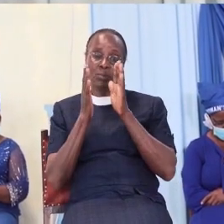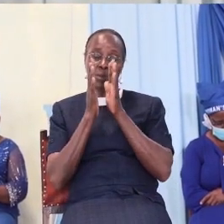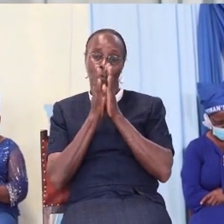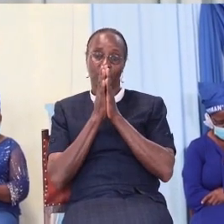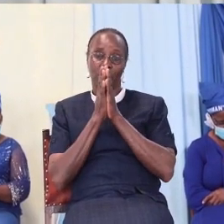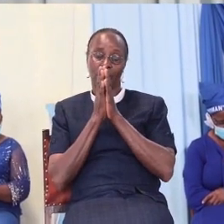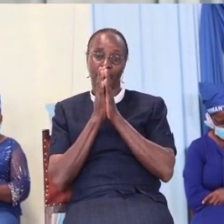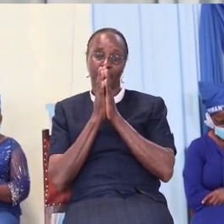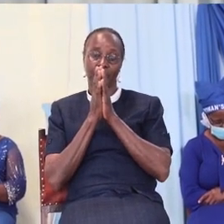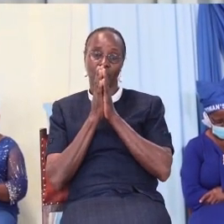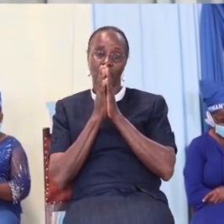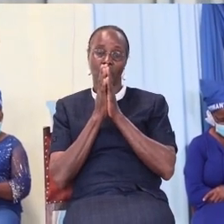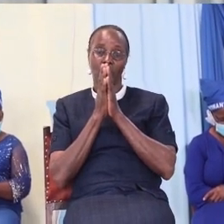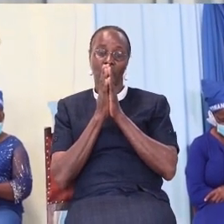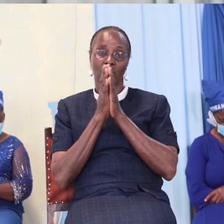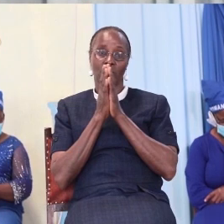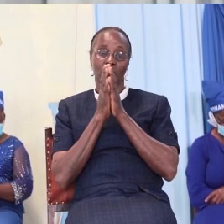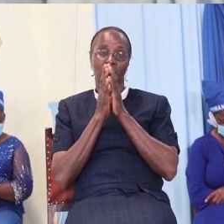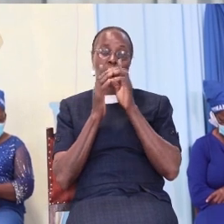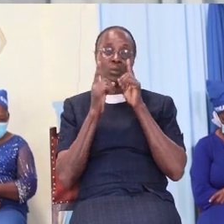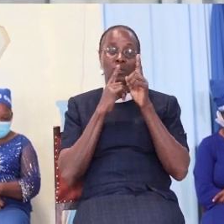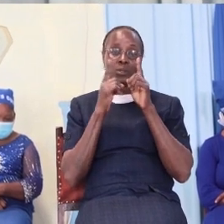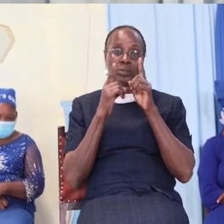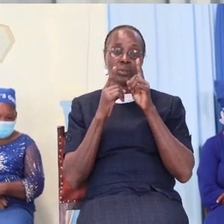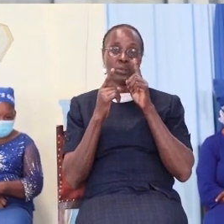speak to each one of us